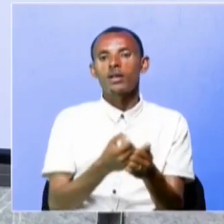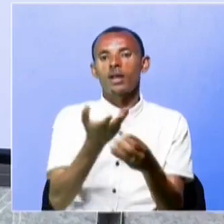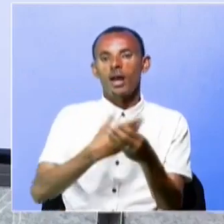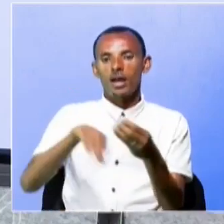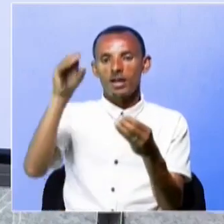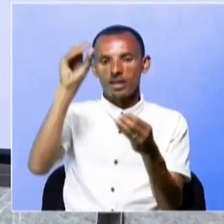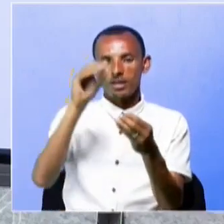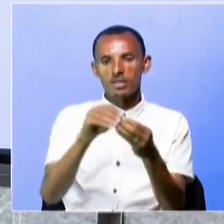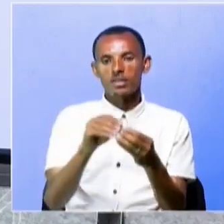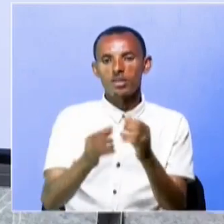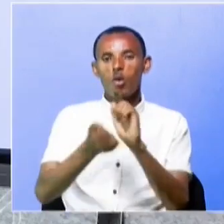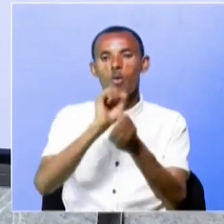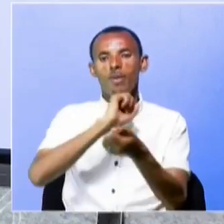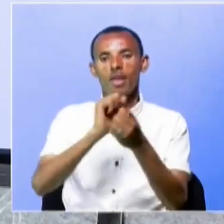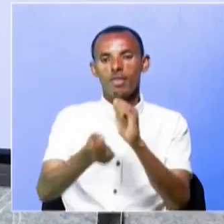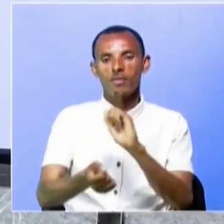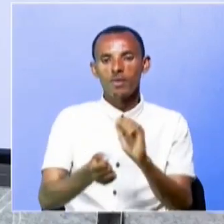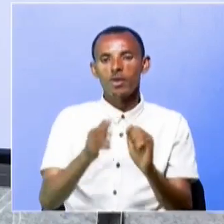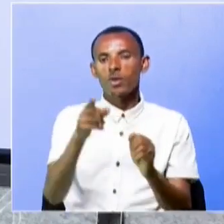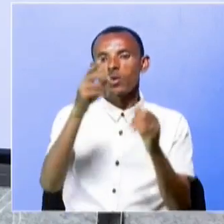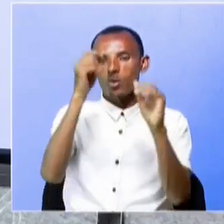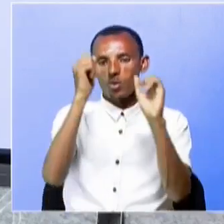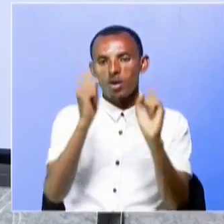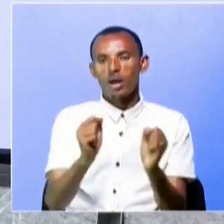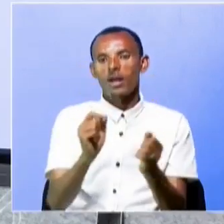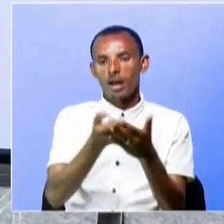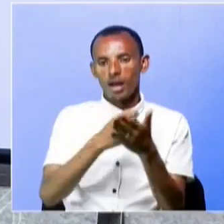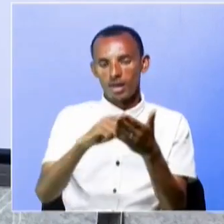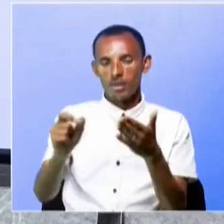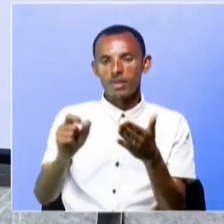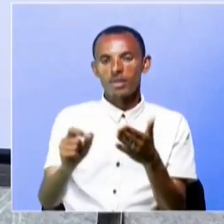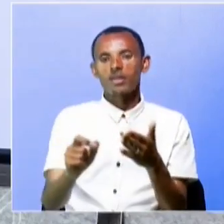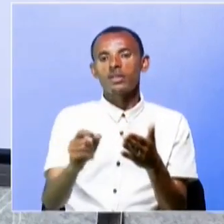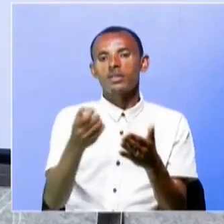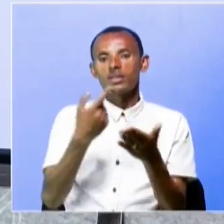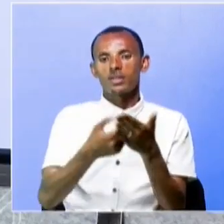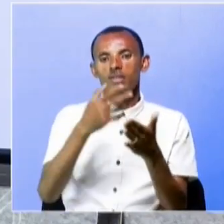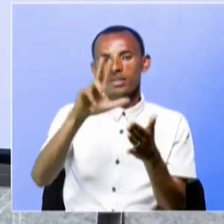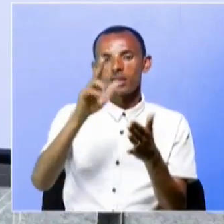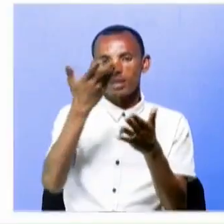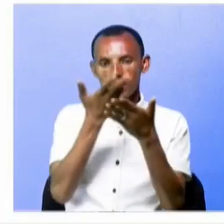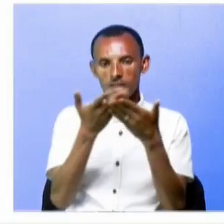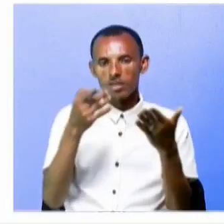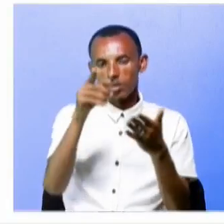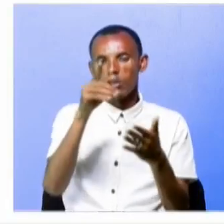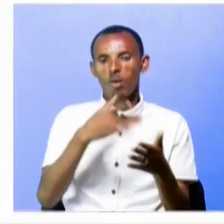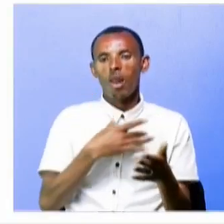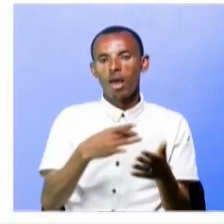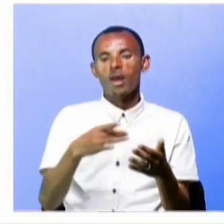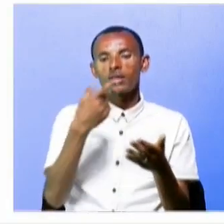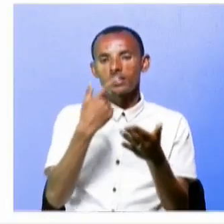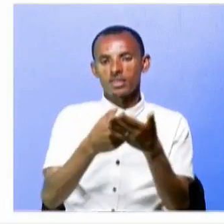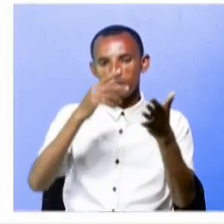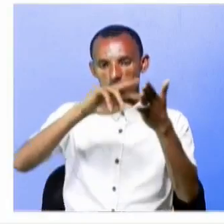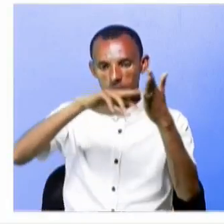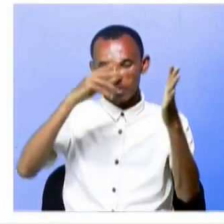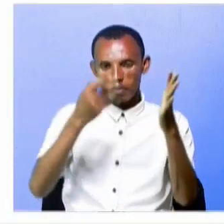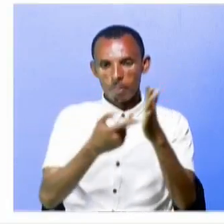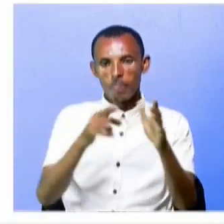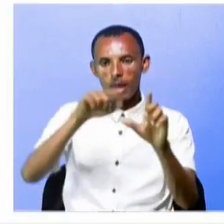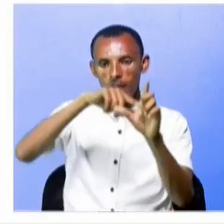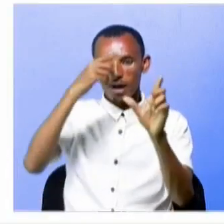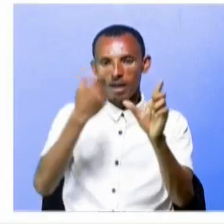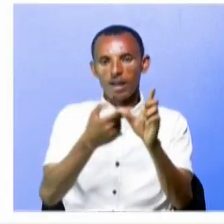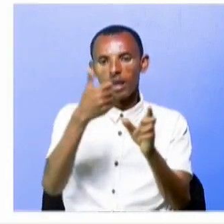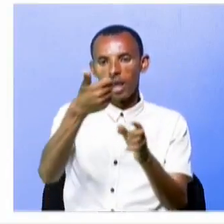is commutative, so you can write these three things in any order you like. So this implies angle